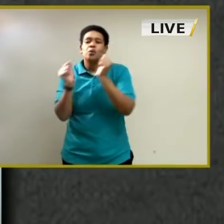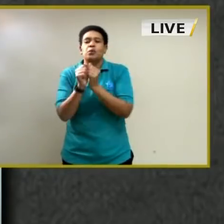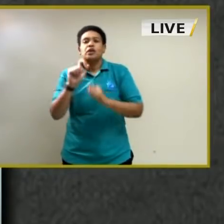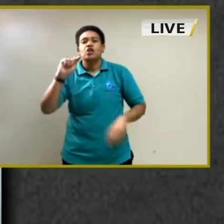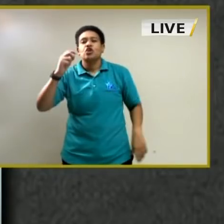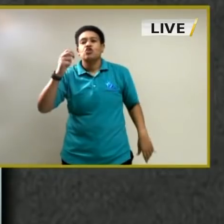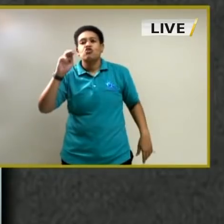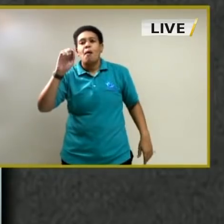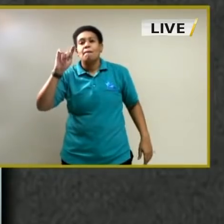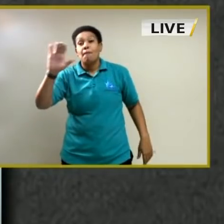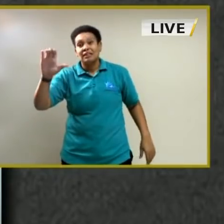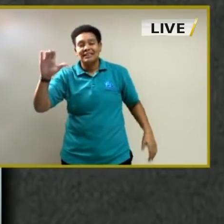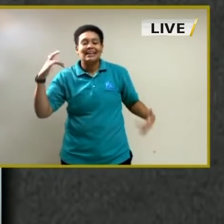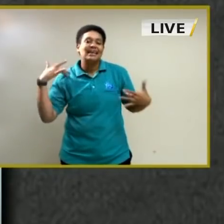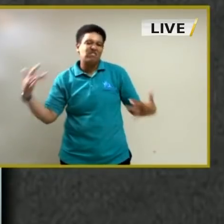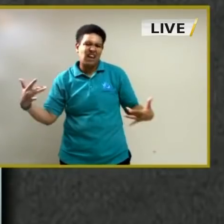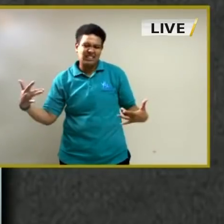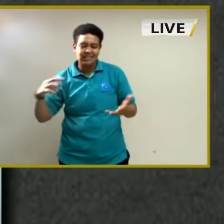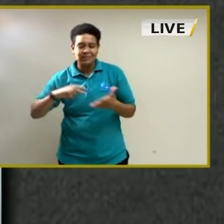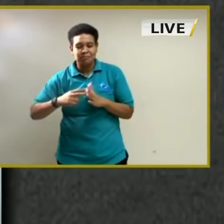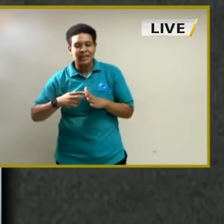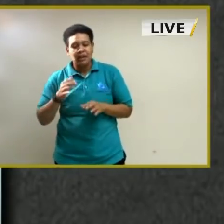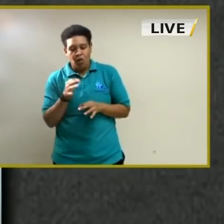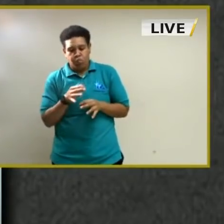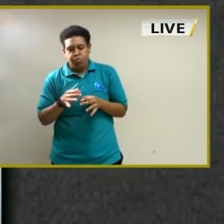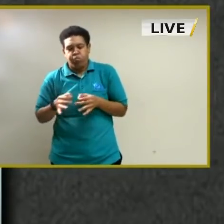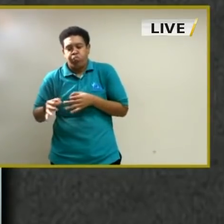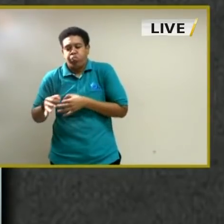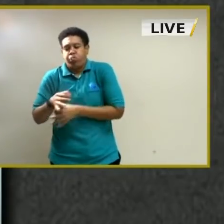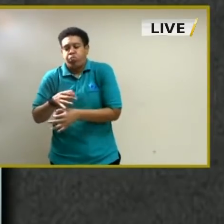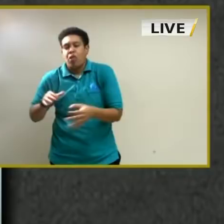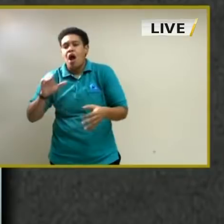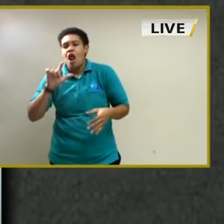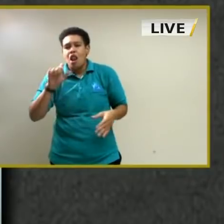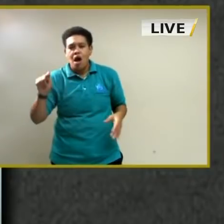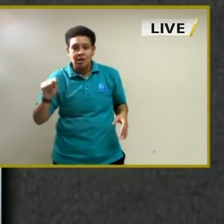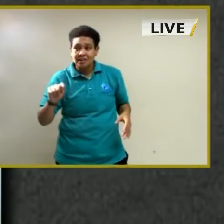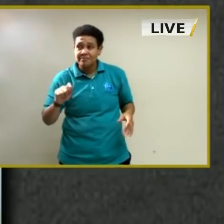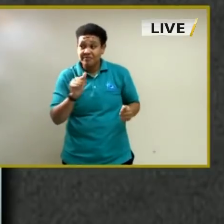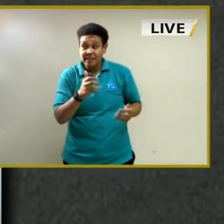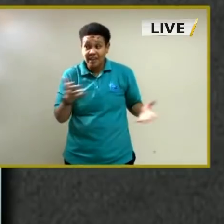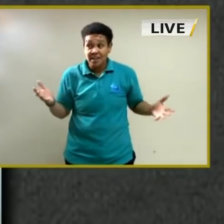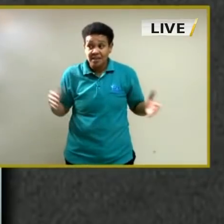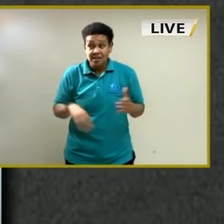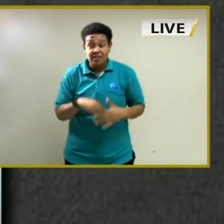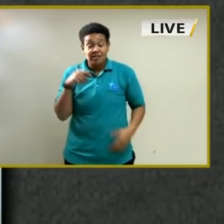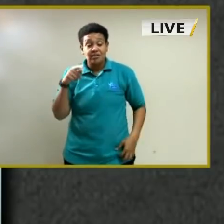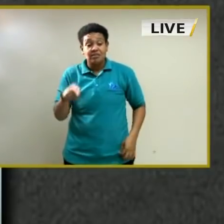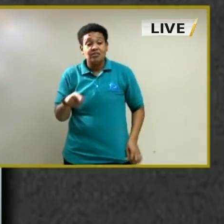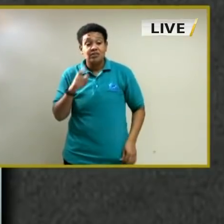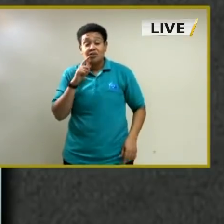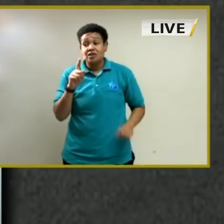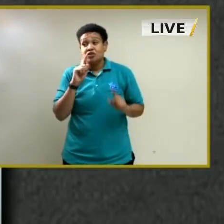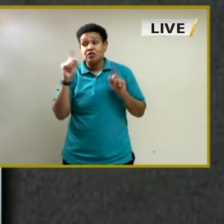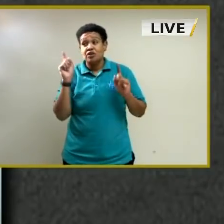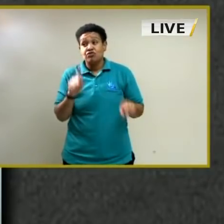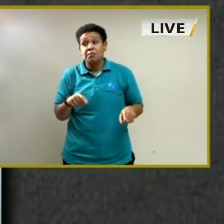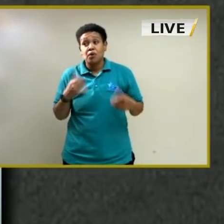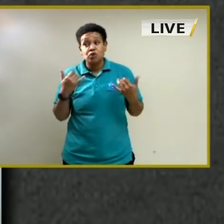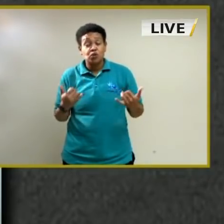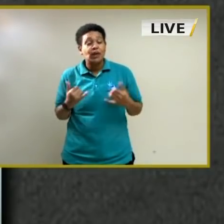thrombotic events. Ms. Burton, is there anything else you would like out of the ISAVI report to